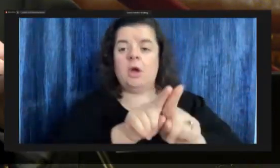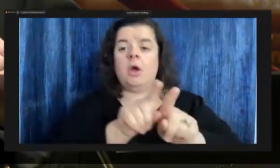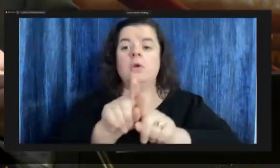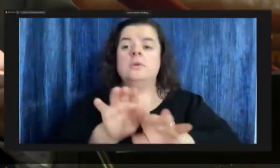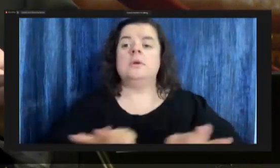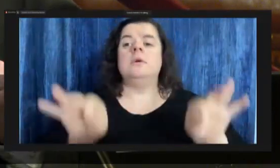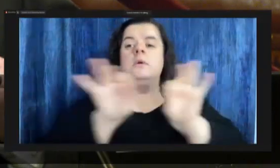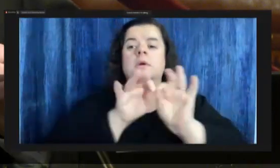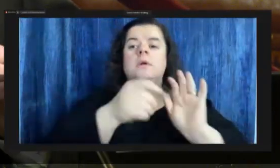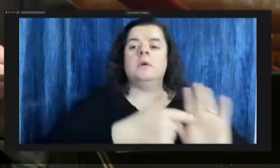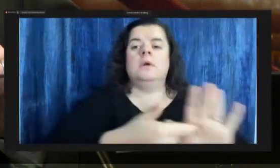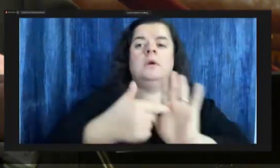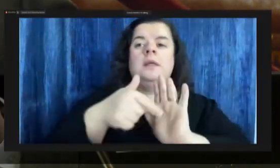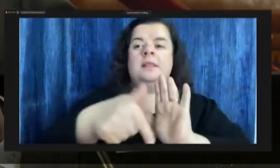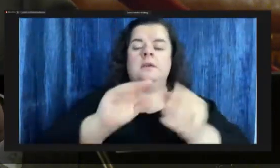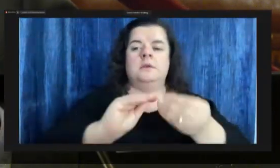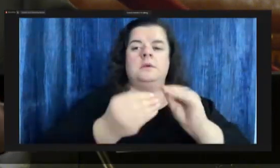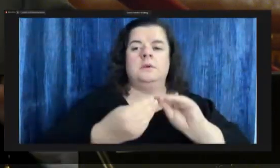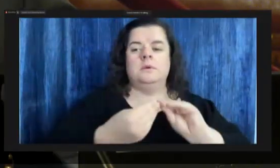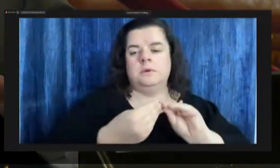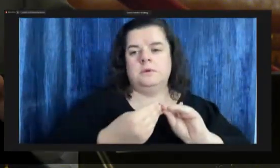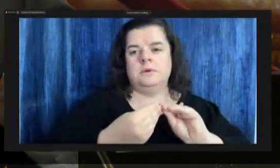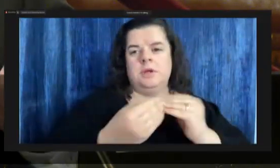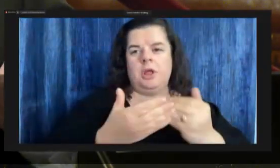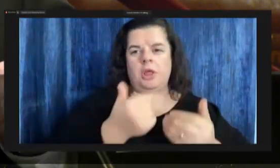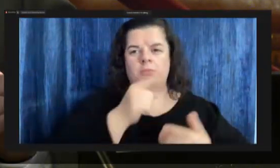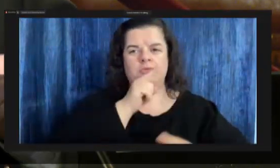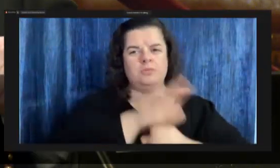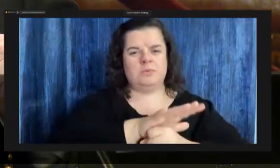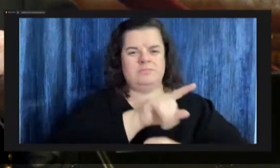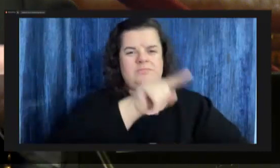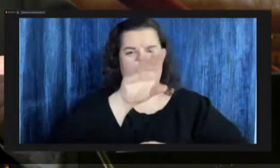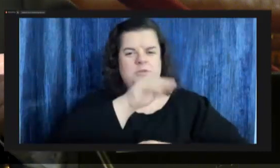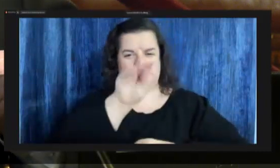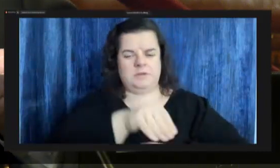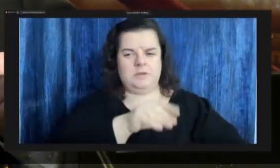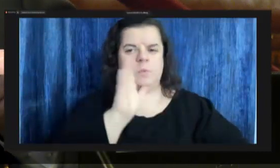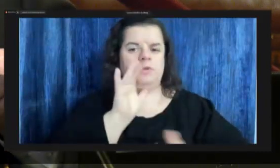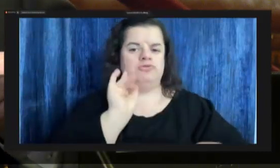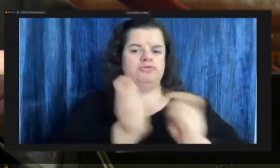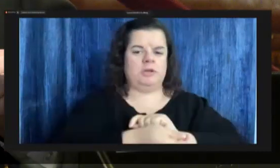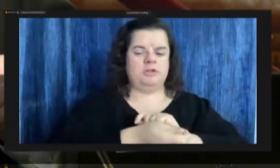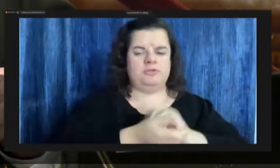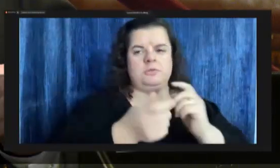out, this number is almost guaranteed to change